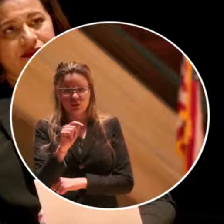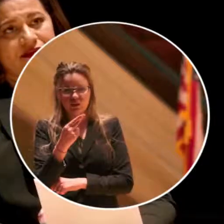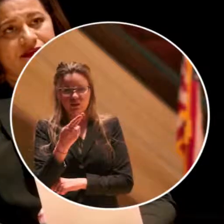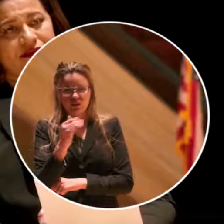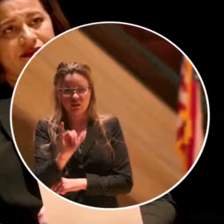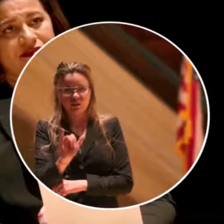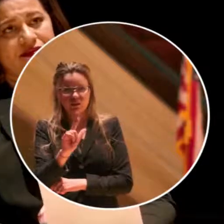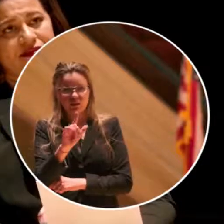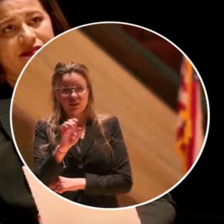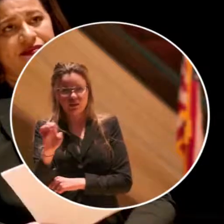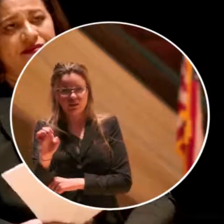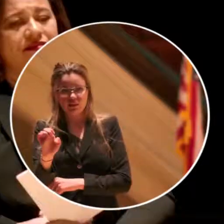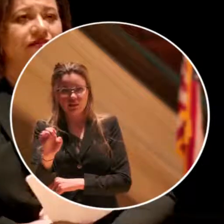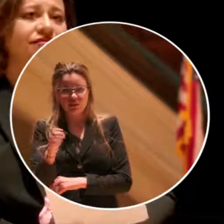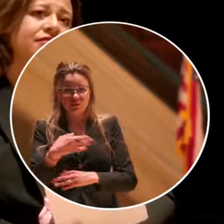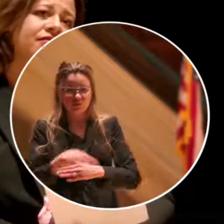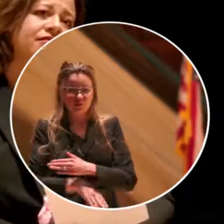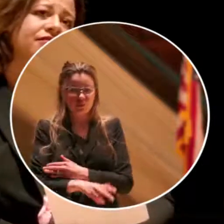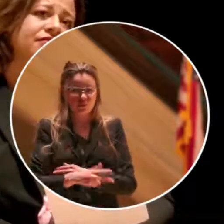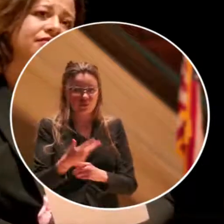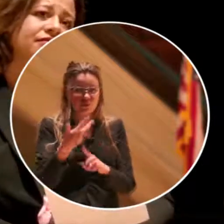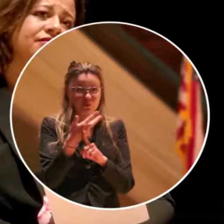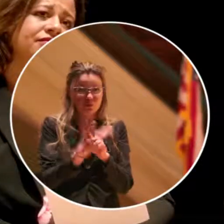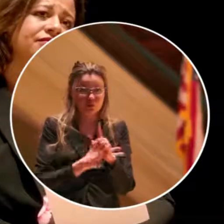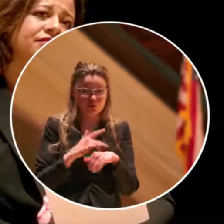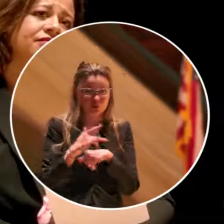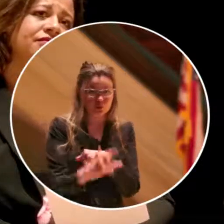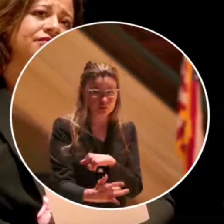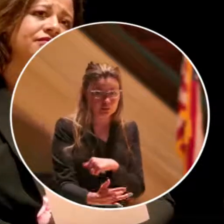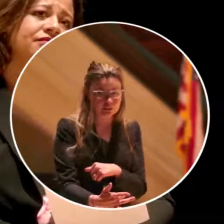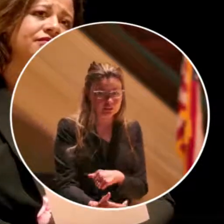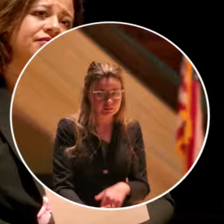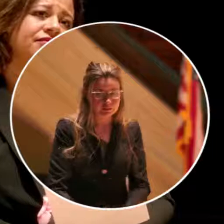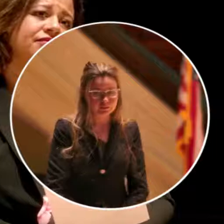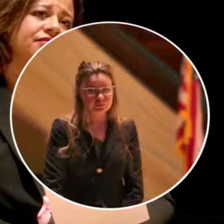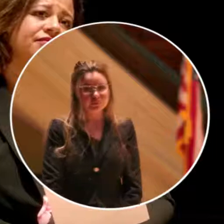born 3 months early.